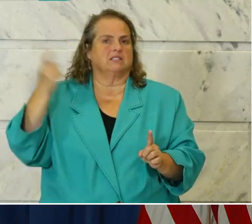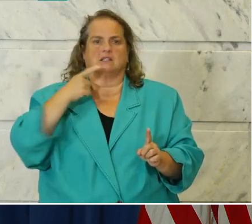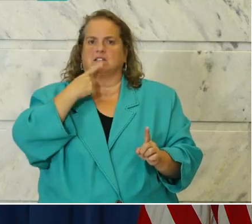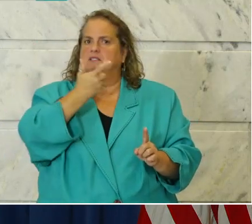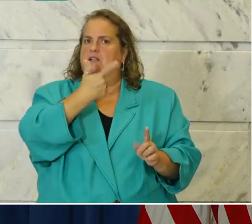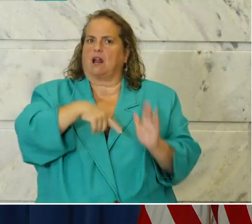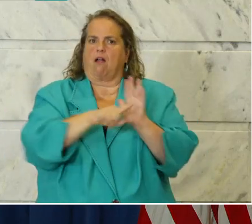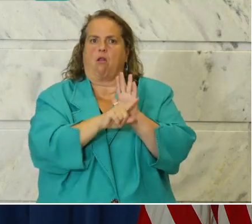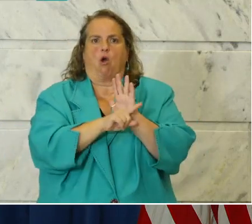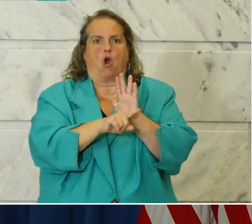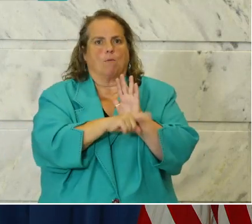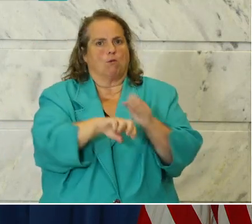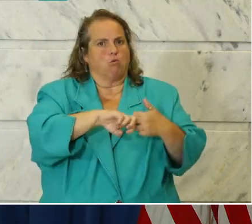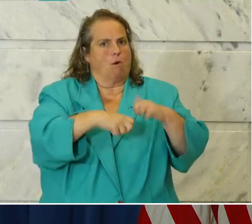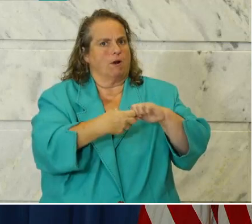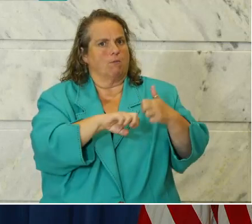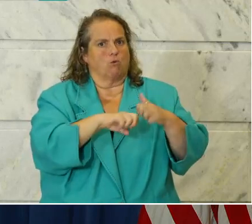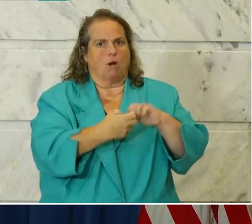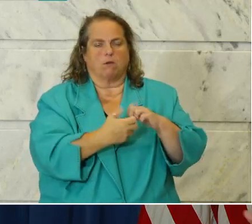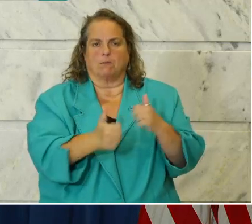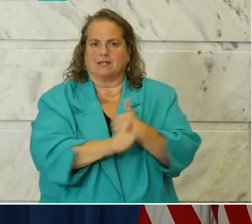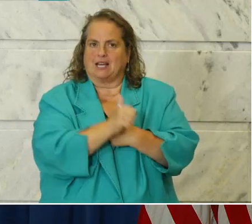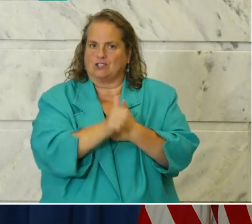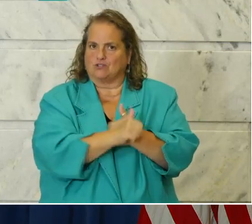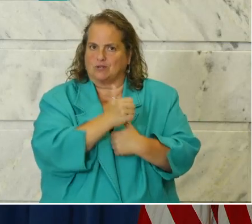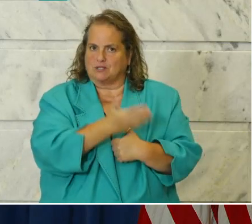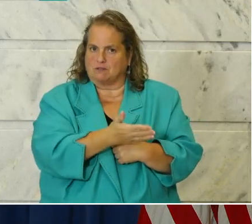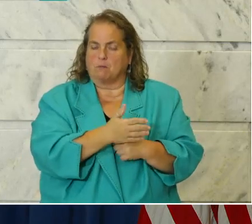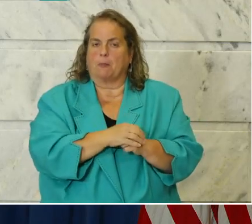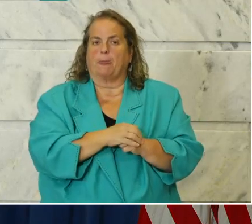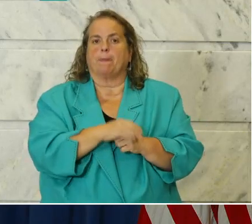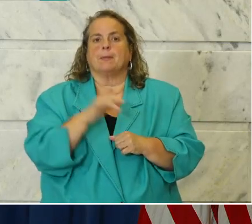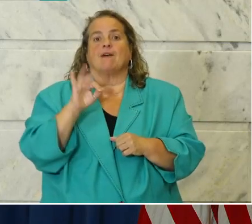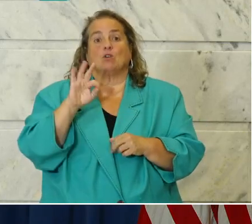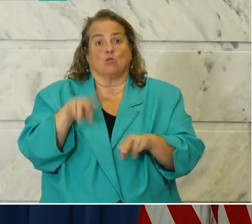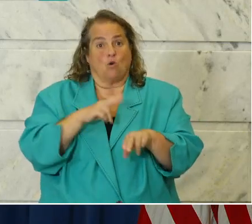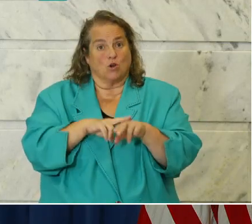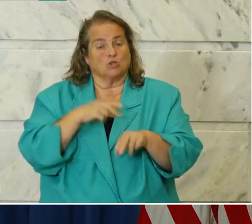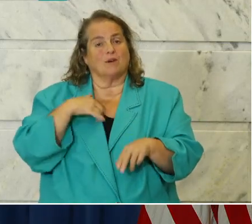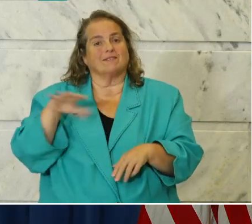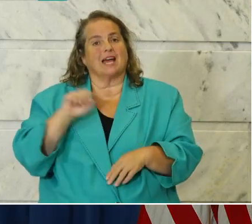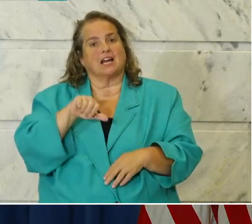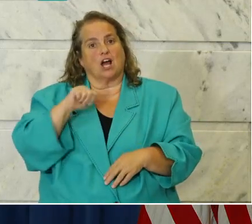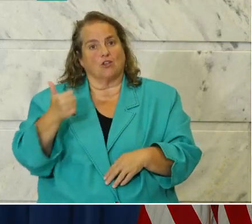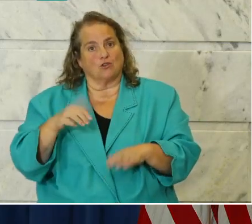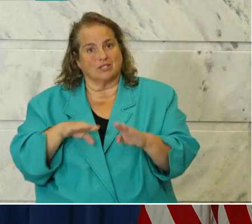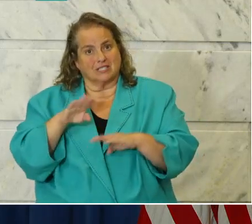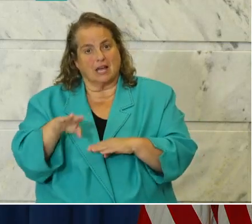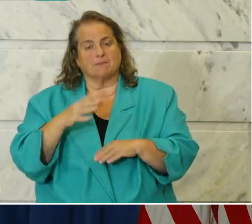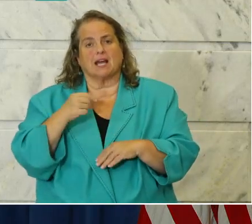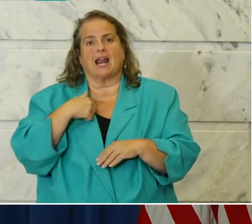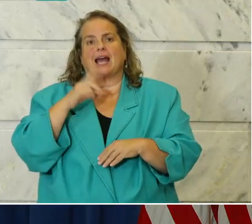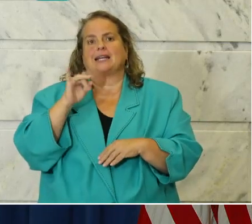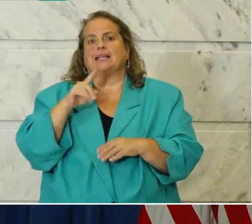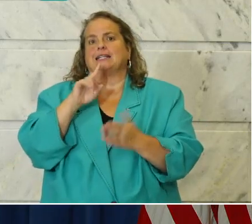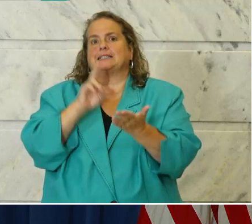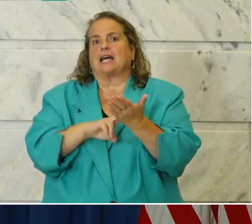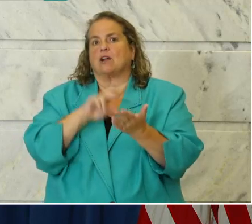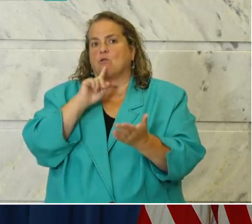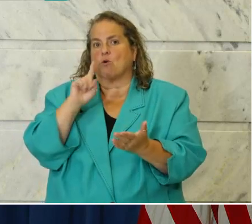substantial intervention steps, and so of course we have other steps that we've taken here recently, and I signed one of those orders